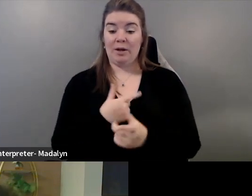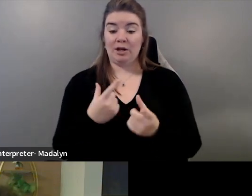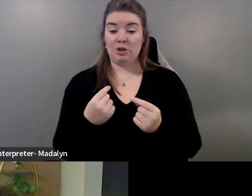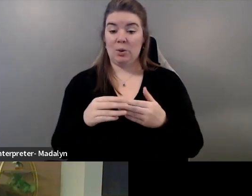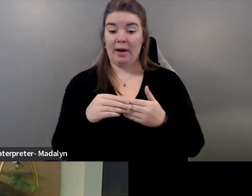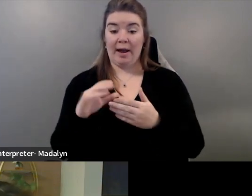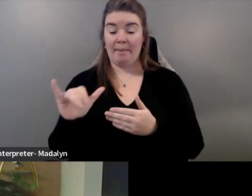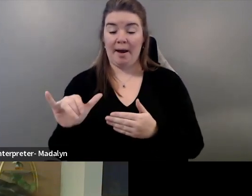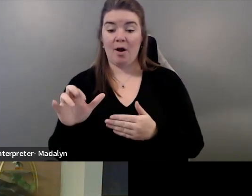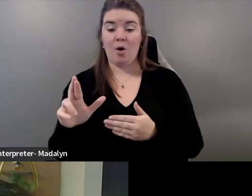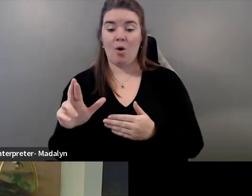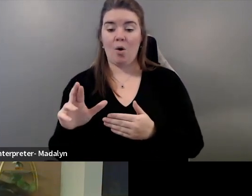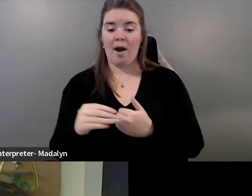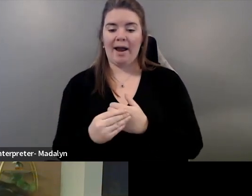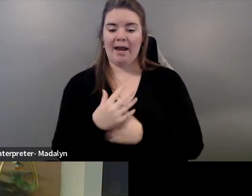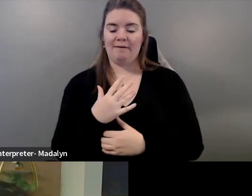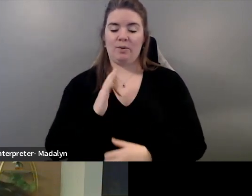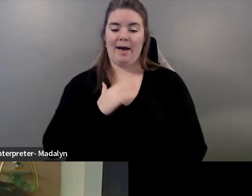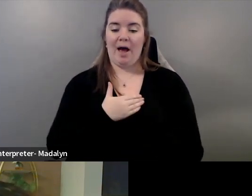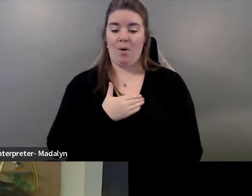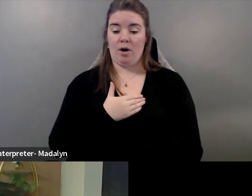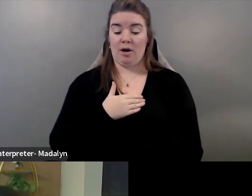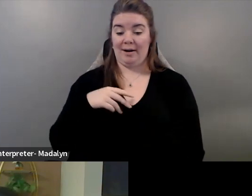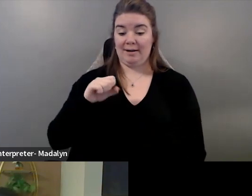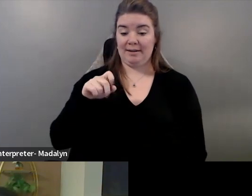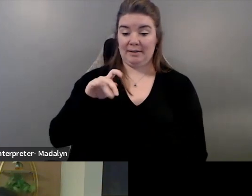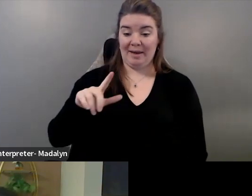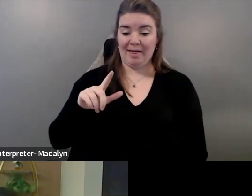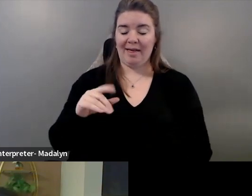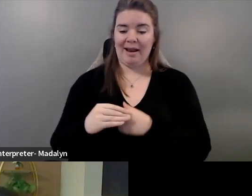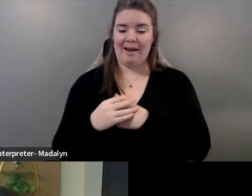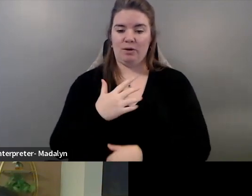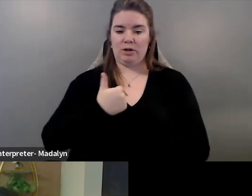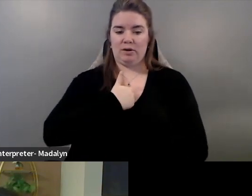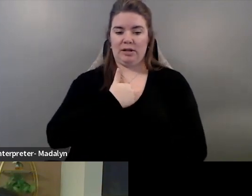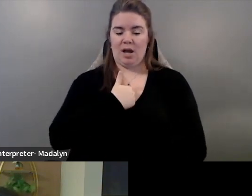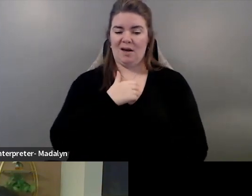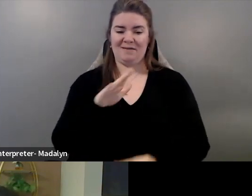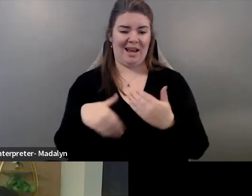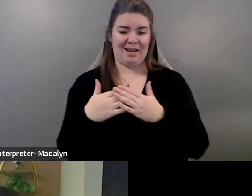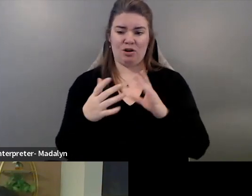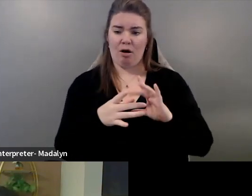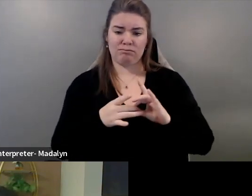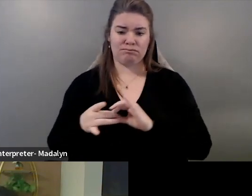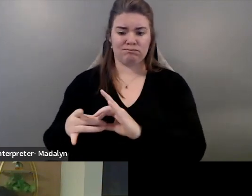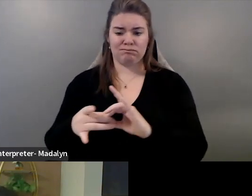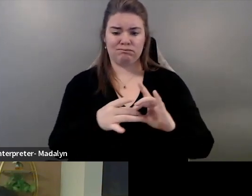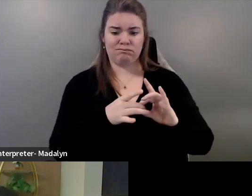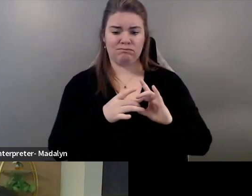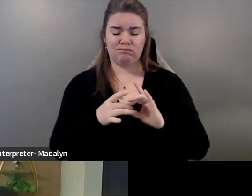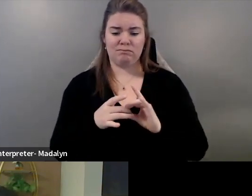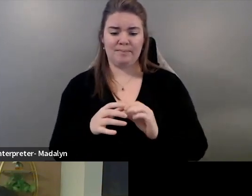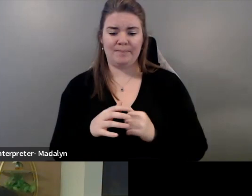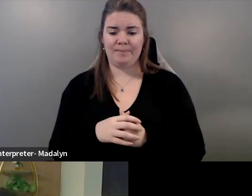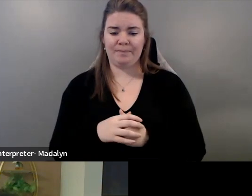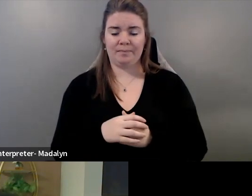or influences our spill and ourselves, right? There is nothing that is not connected to them. And there's nothing we do is not connected